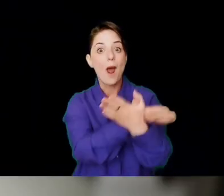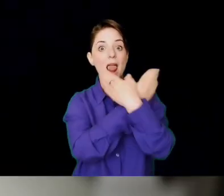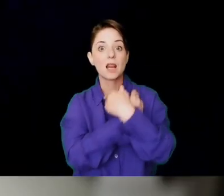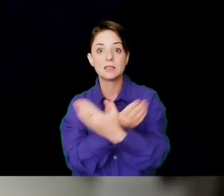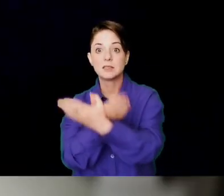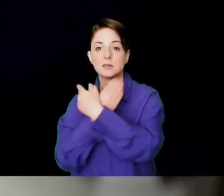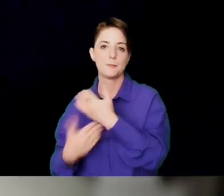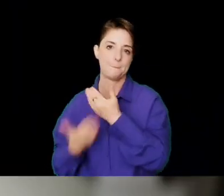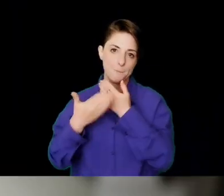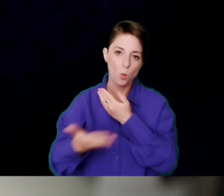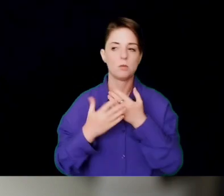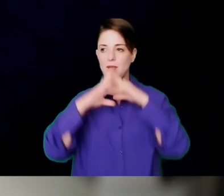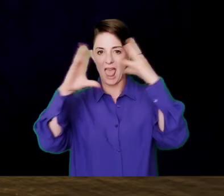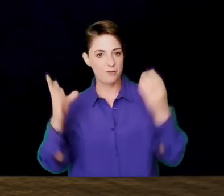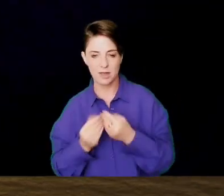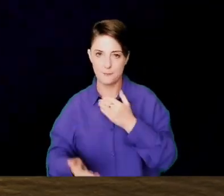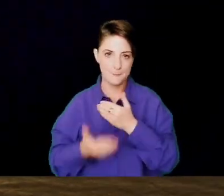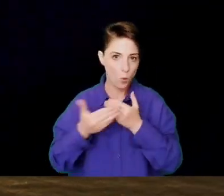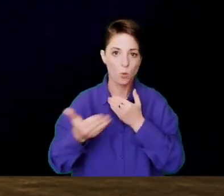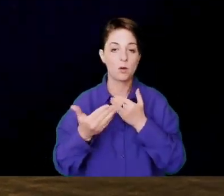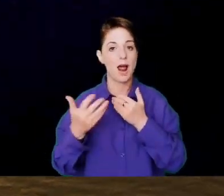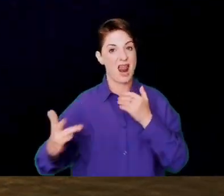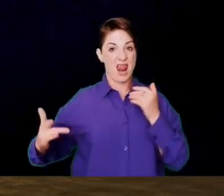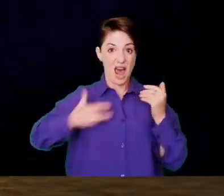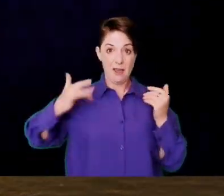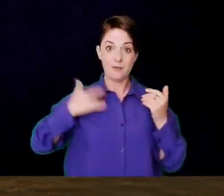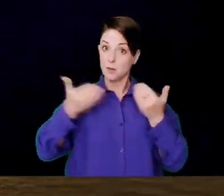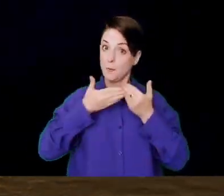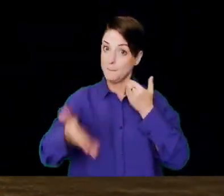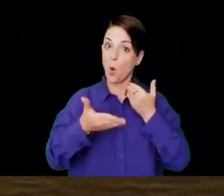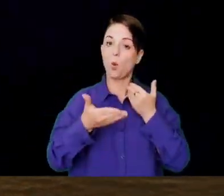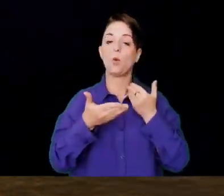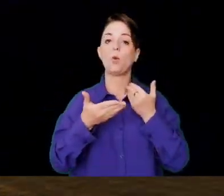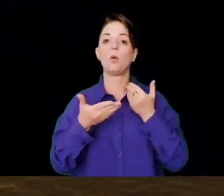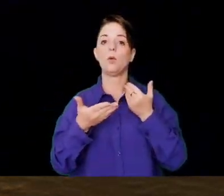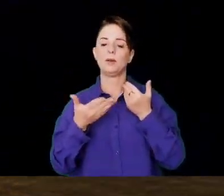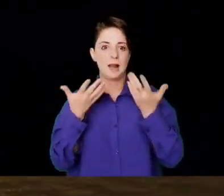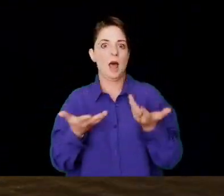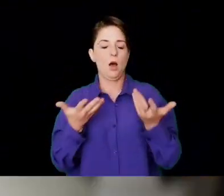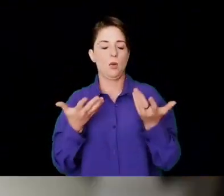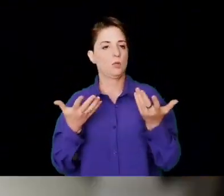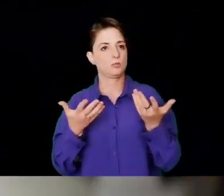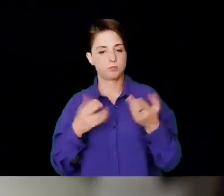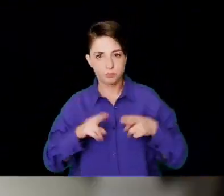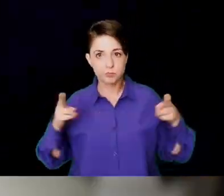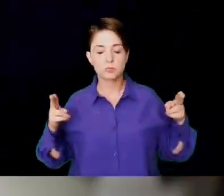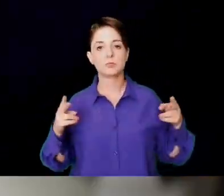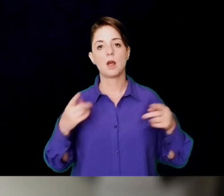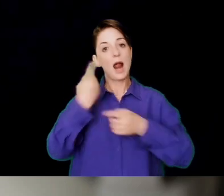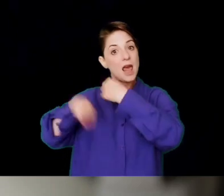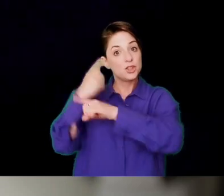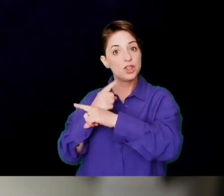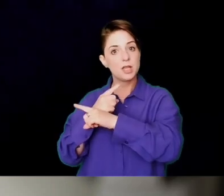whales, more everything. There's more life out there now than there has been in 20. I came into a pod